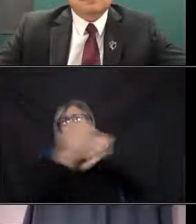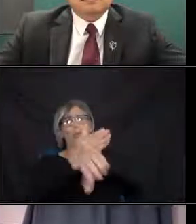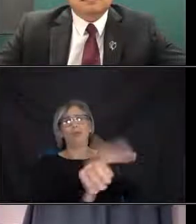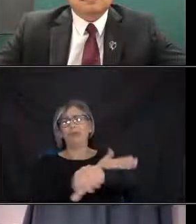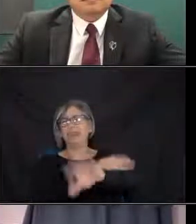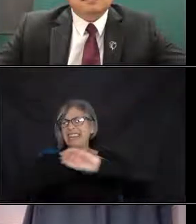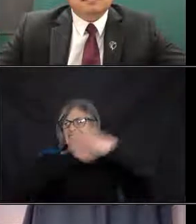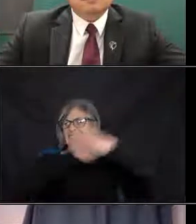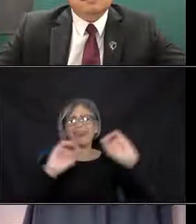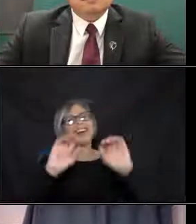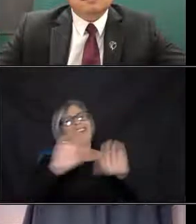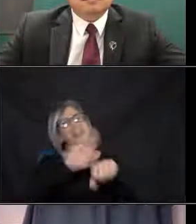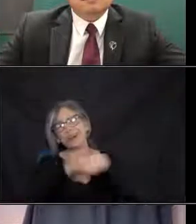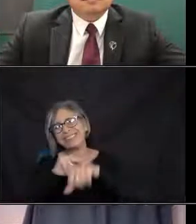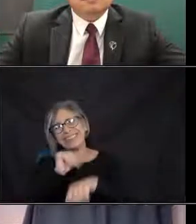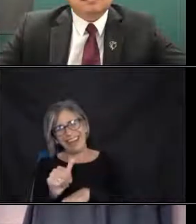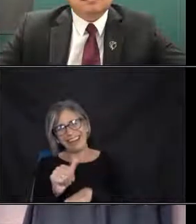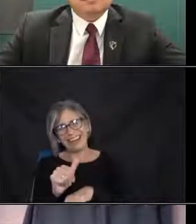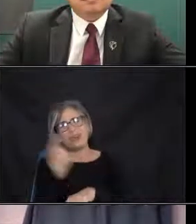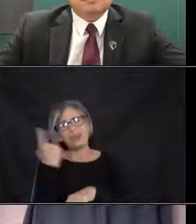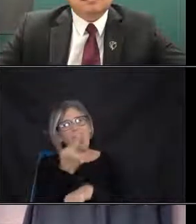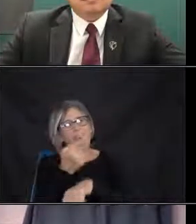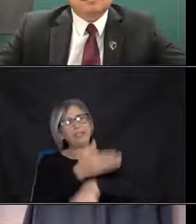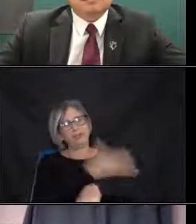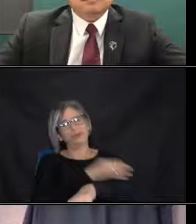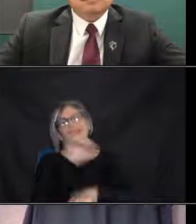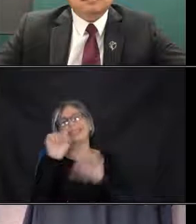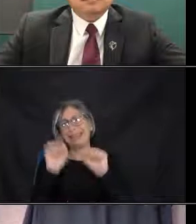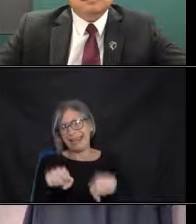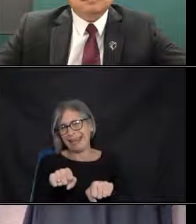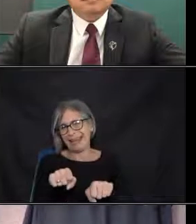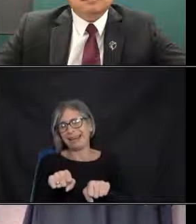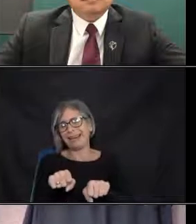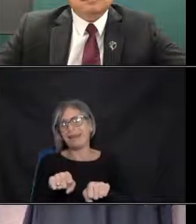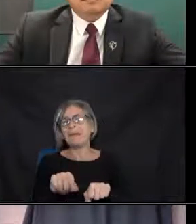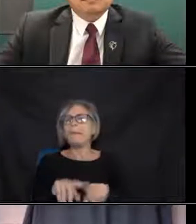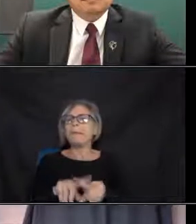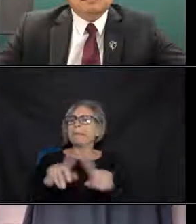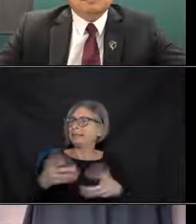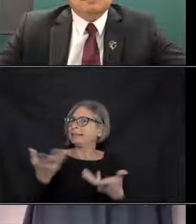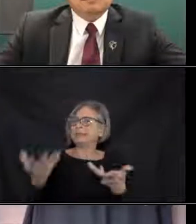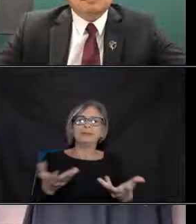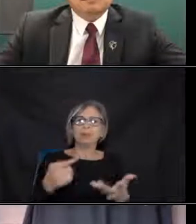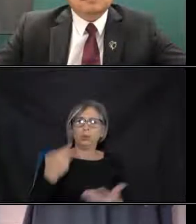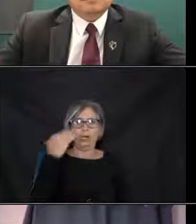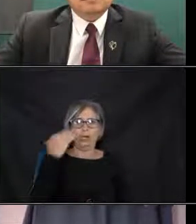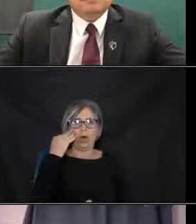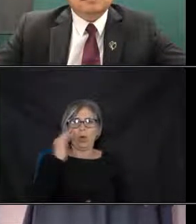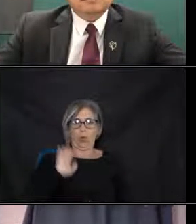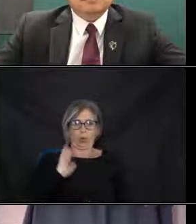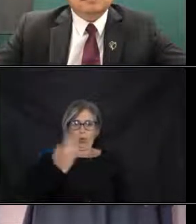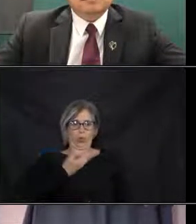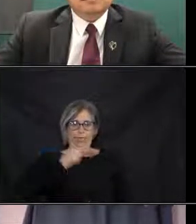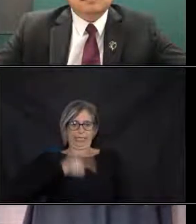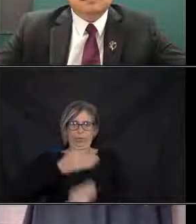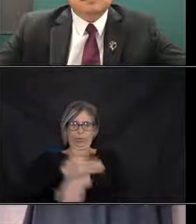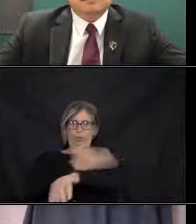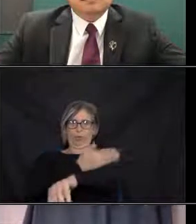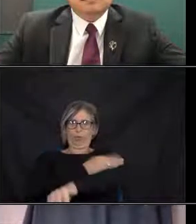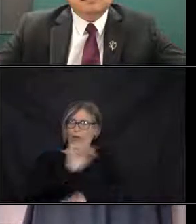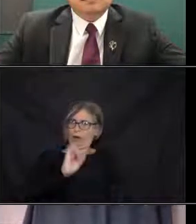no room, you know, for improvement there. There definitely is. And, you know, we know where we can improve. We know where we can do